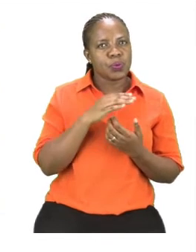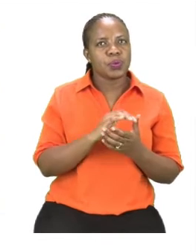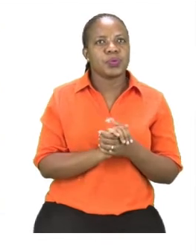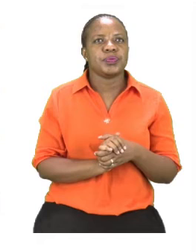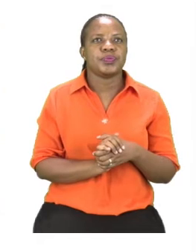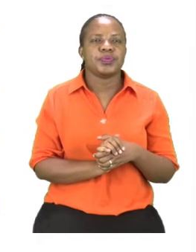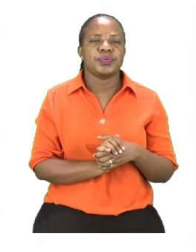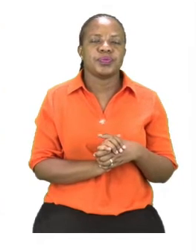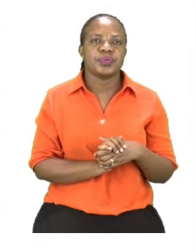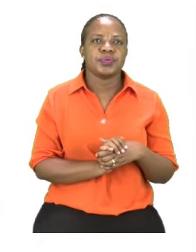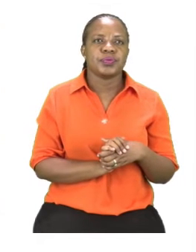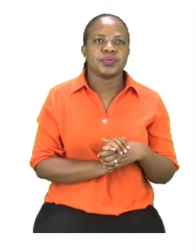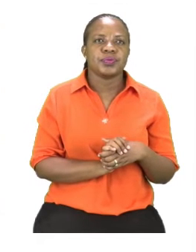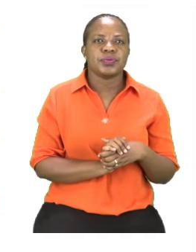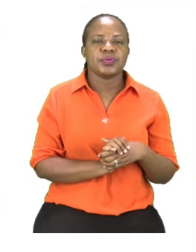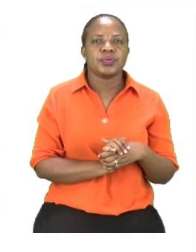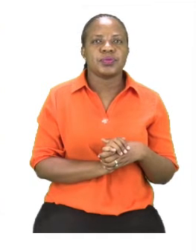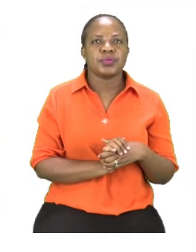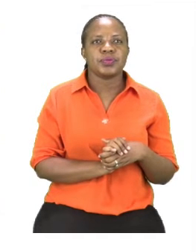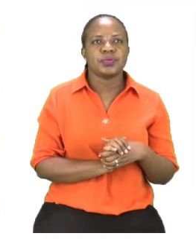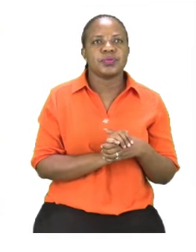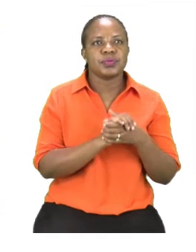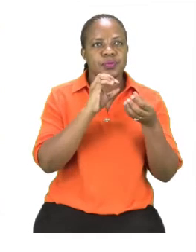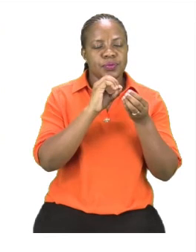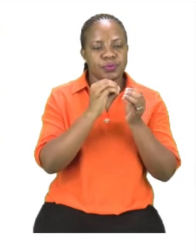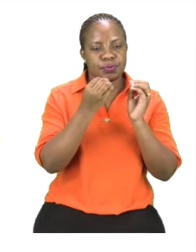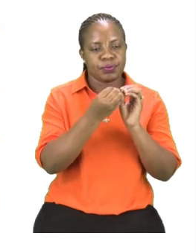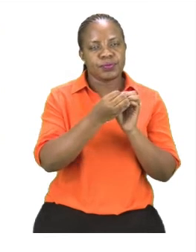answer. We are going to do number 1 together.